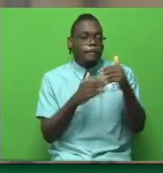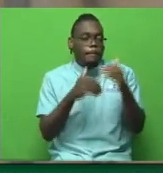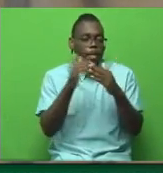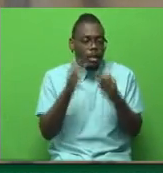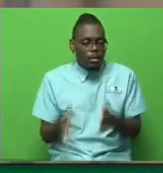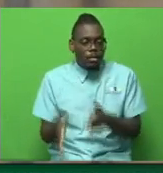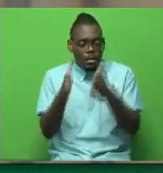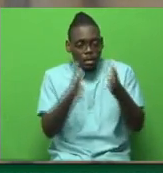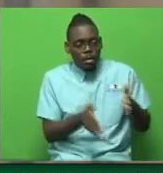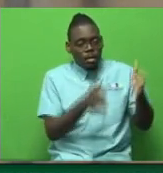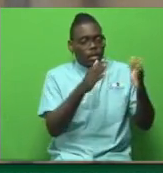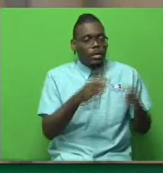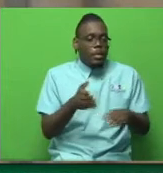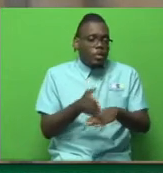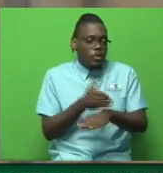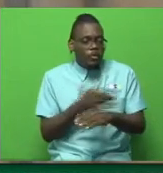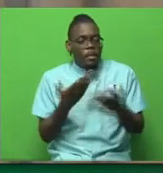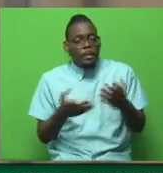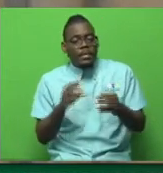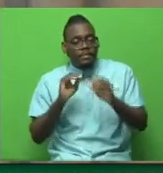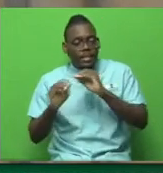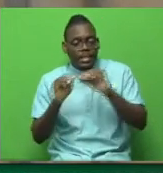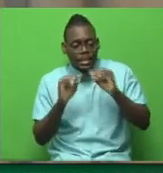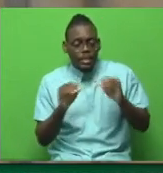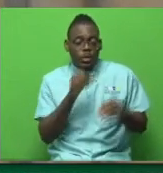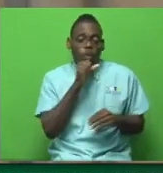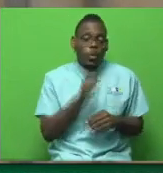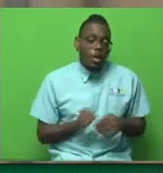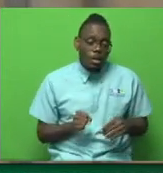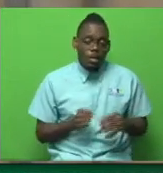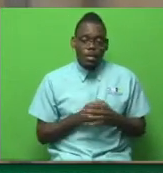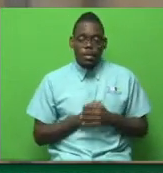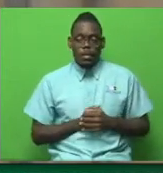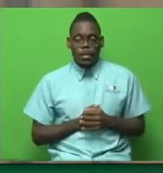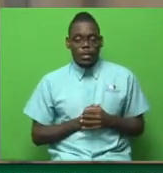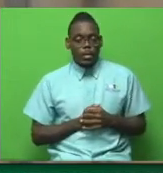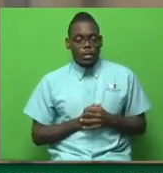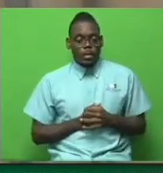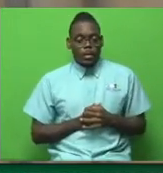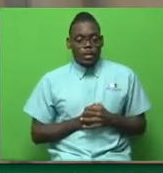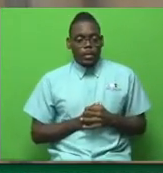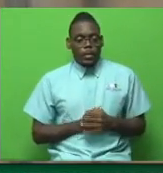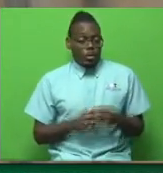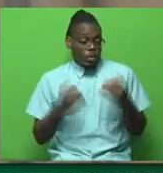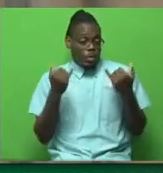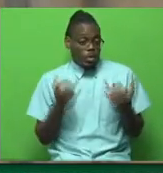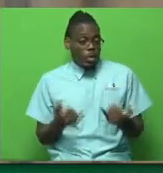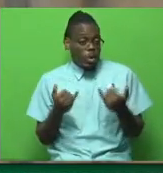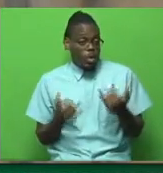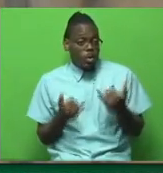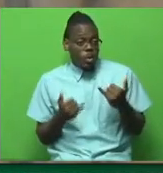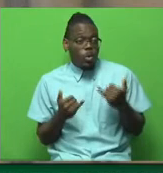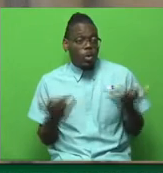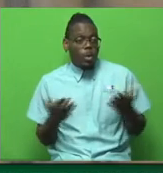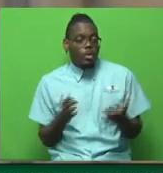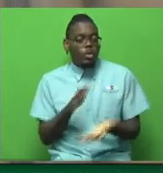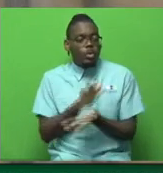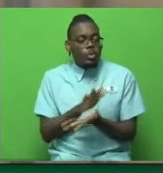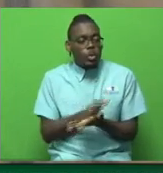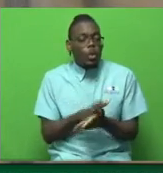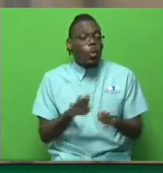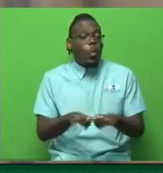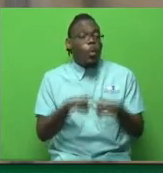Mr Deputy speaker the importance of physical schools haven't been established even as we speak to advances in digital